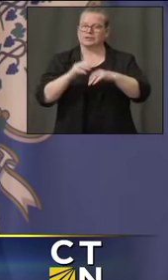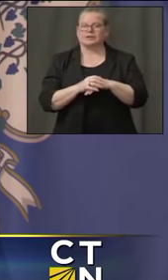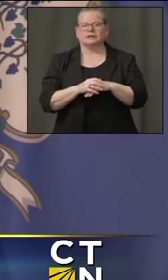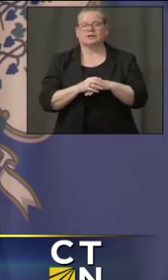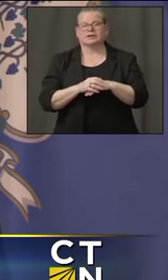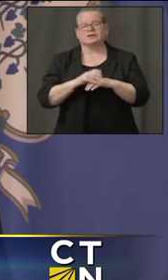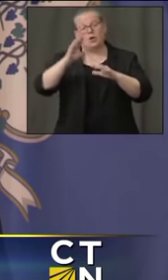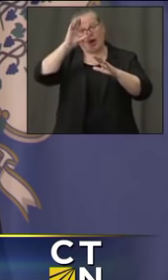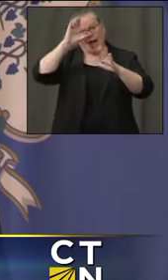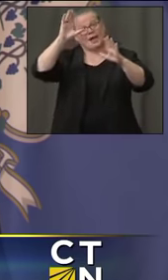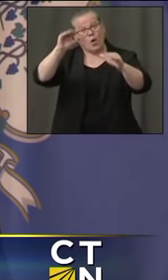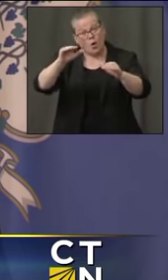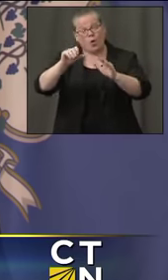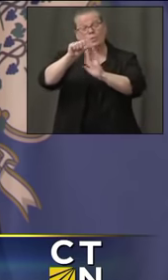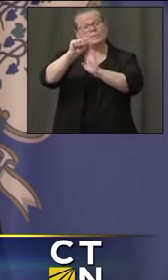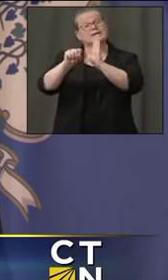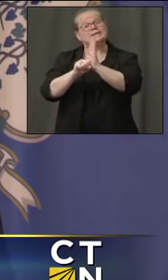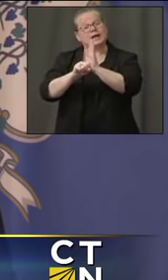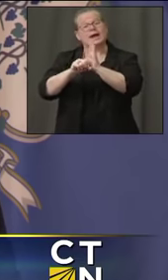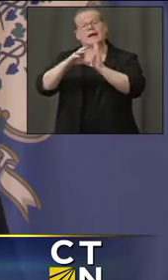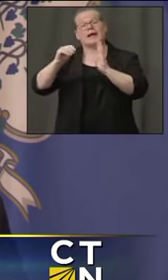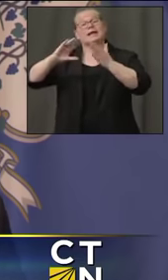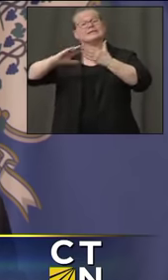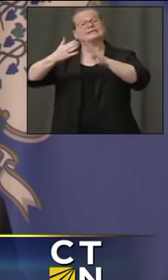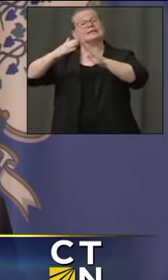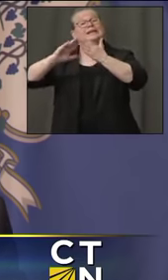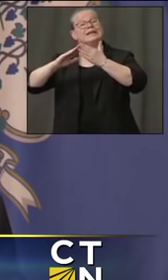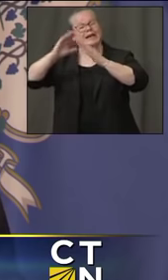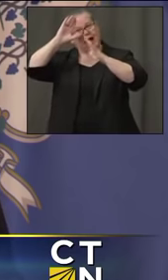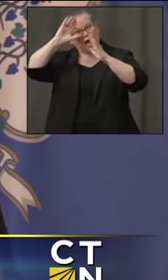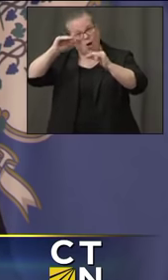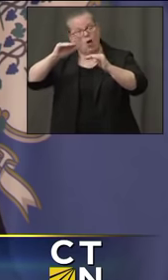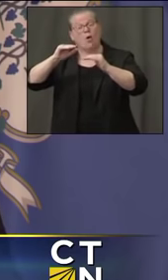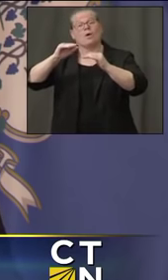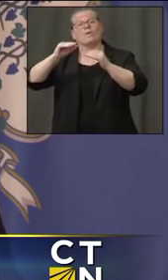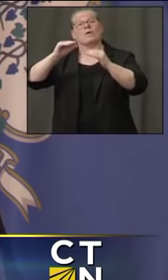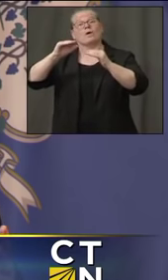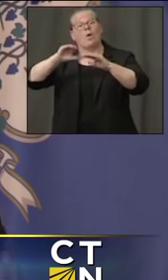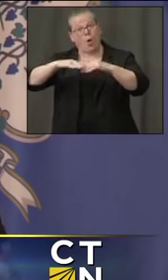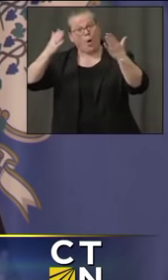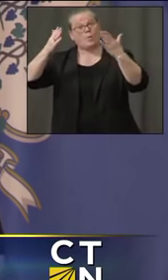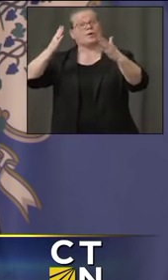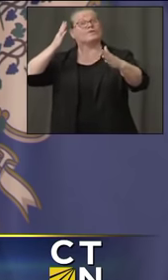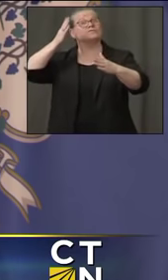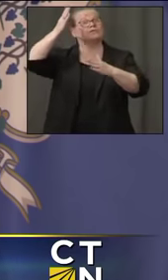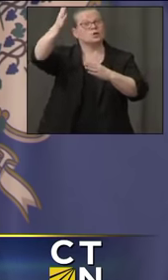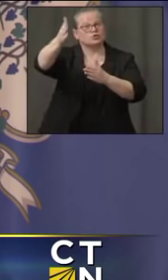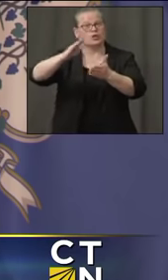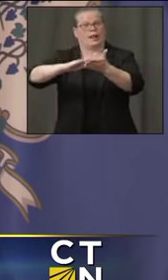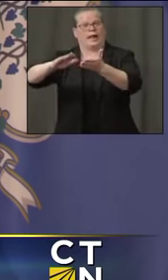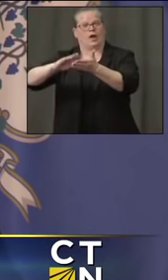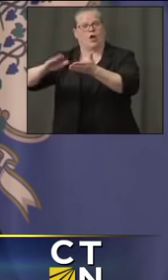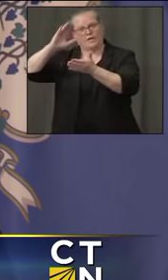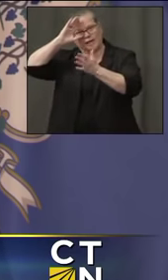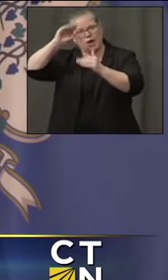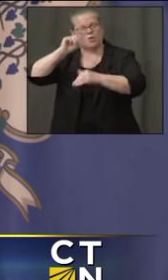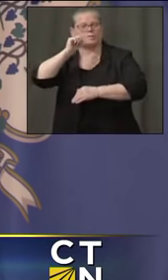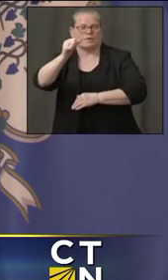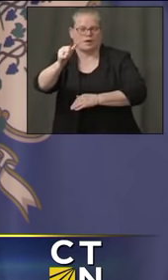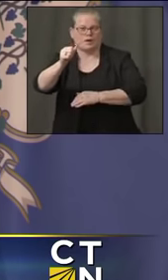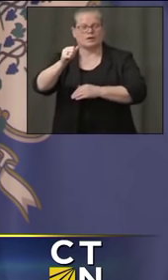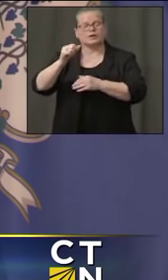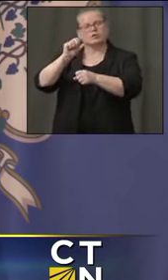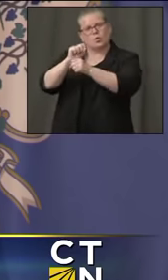layoffs at the state and municipal level. And that's why we're working very closely with the federal delegation to see what we can do to make sure we'll be able